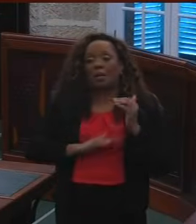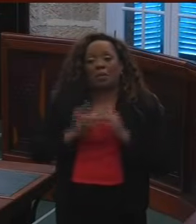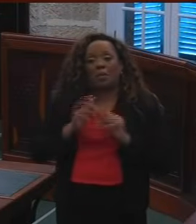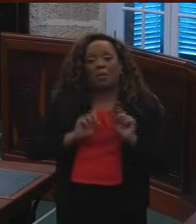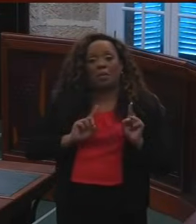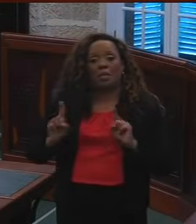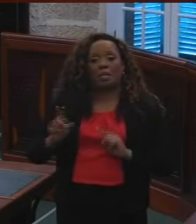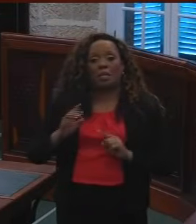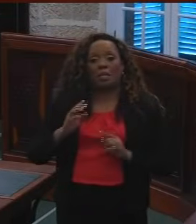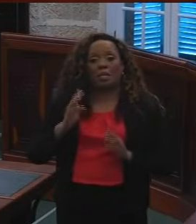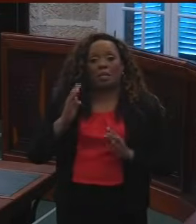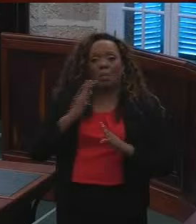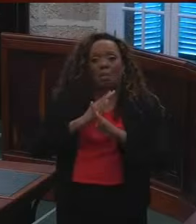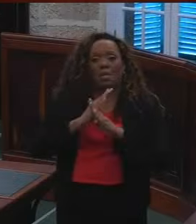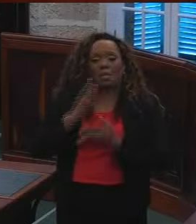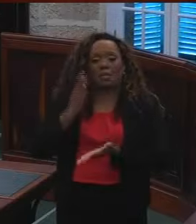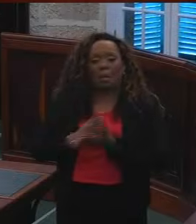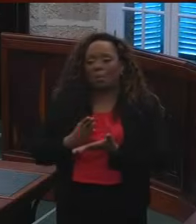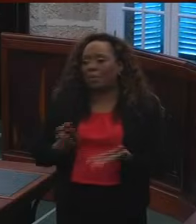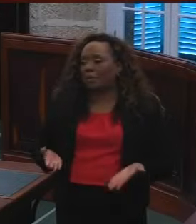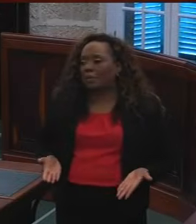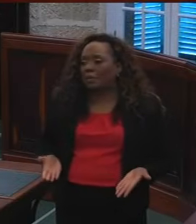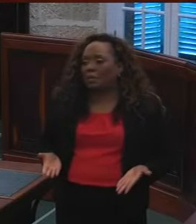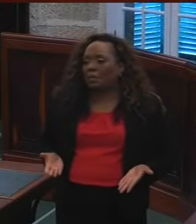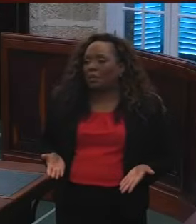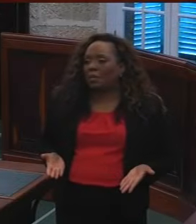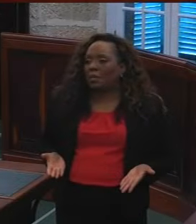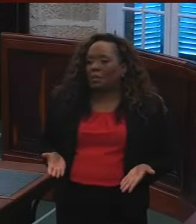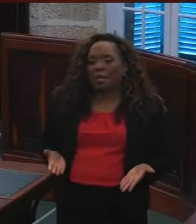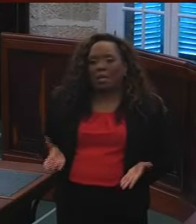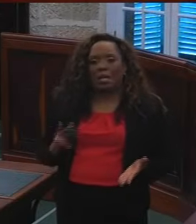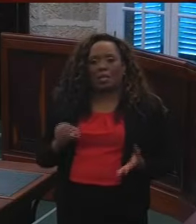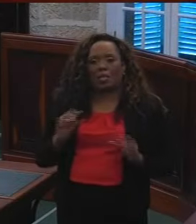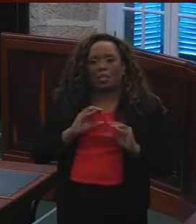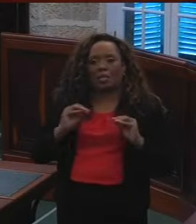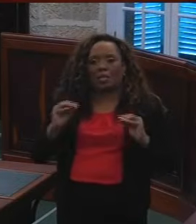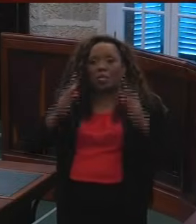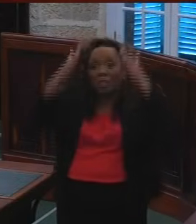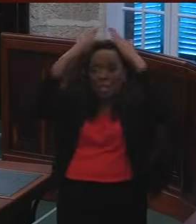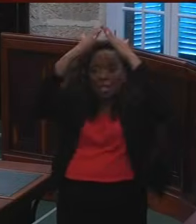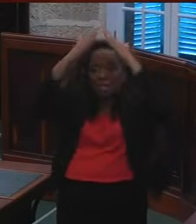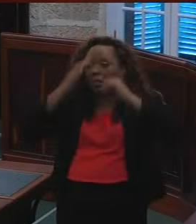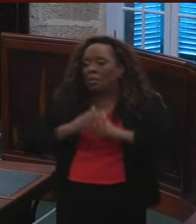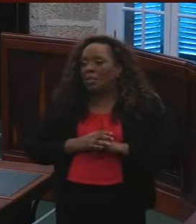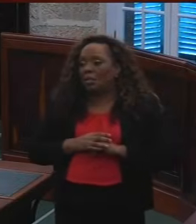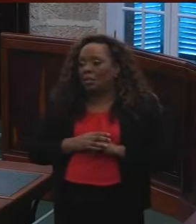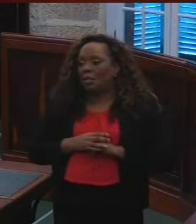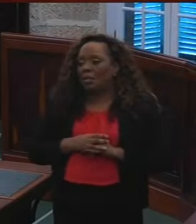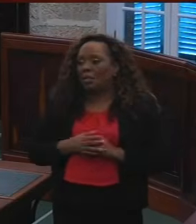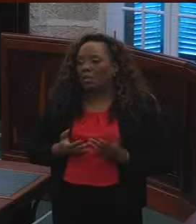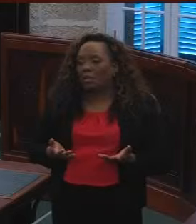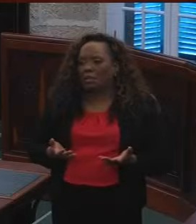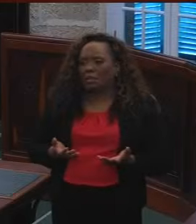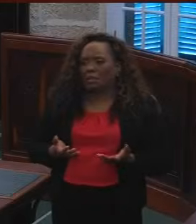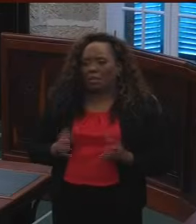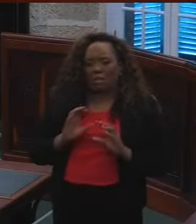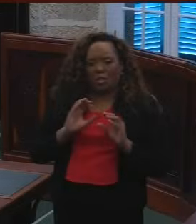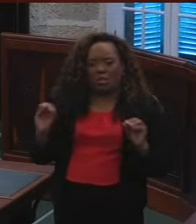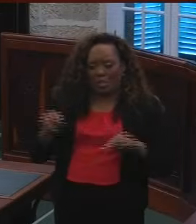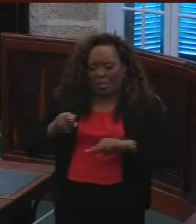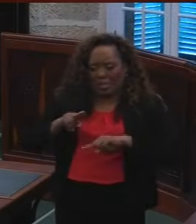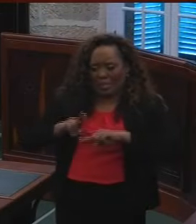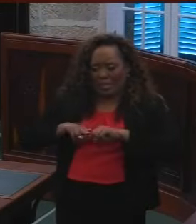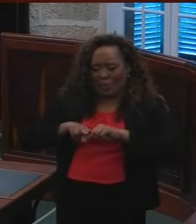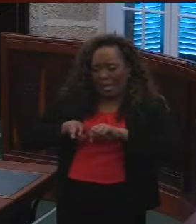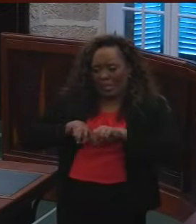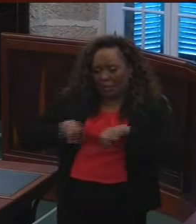stop, there is no bench for you to sit at that bus stop, Mr. Speaker, sir, older people would stay home. And therefore, if you stay